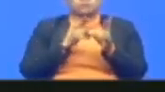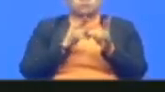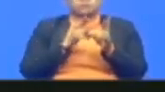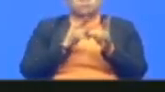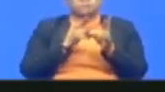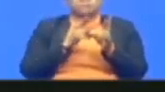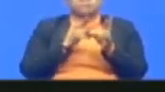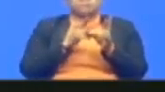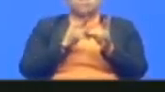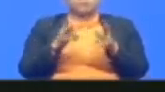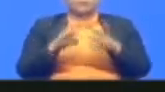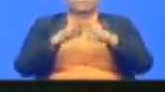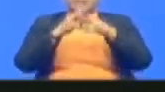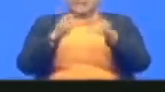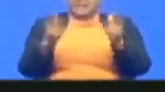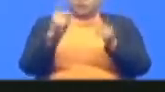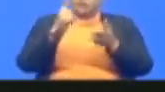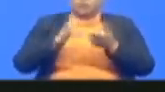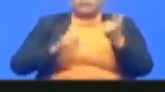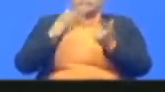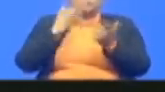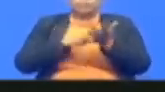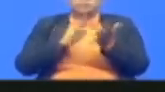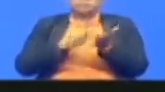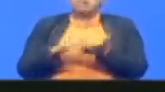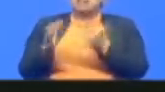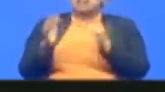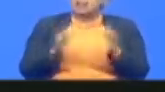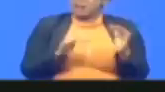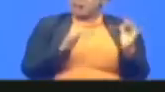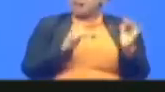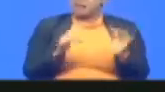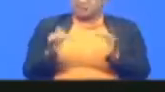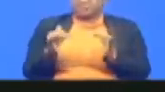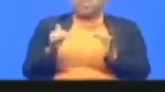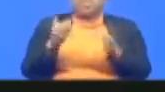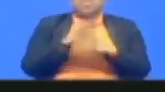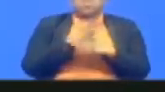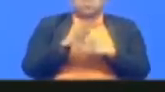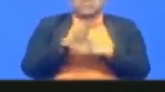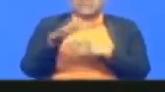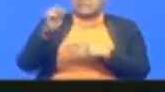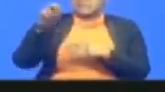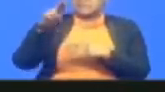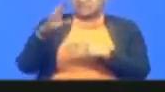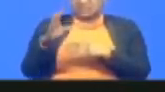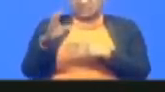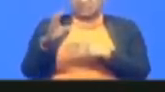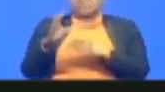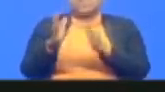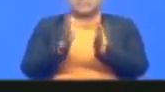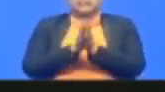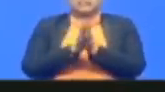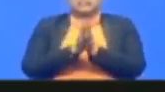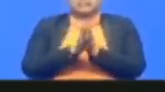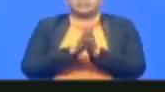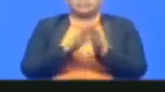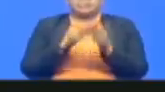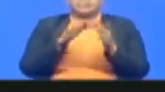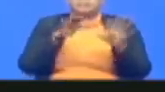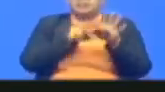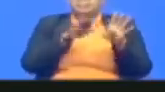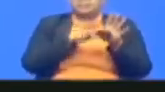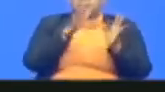It was the beginning of what promises to be a battle of wit and might between the Salaries and Remuneration Commission and members